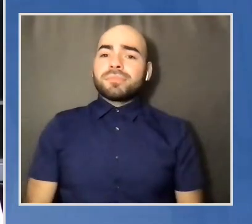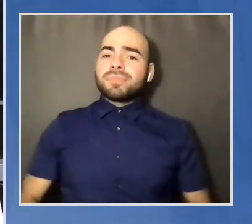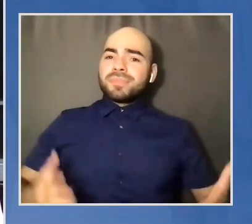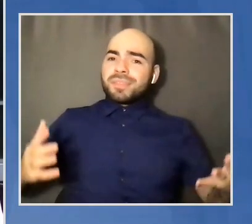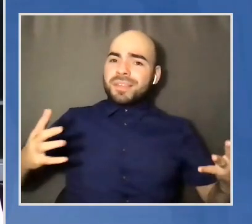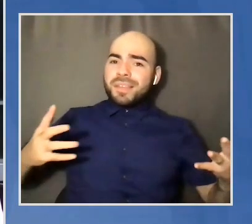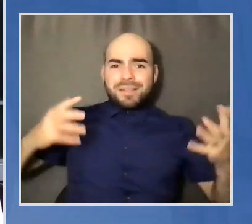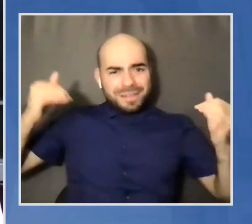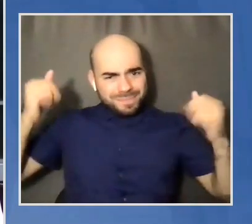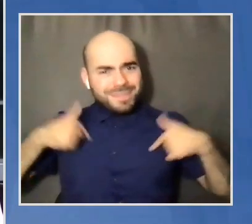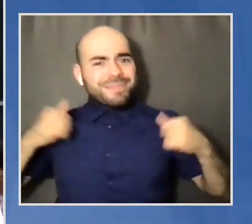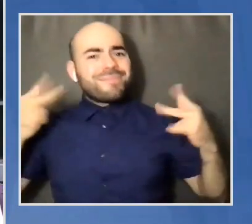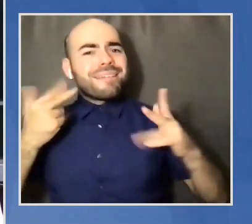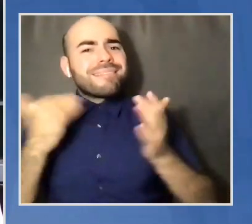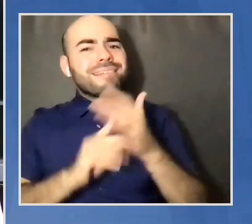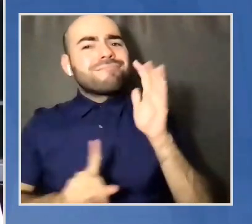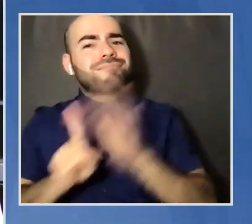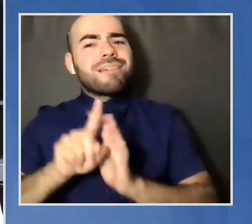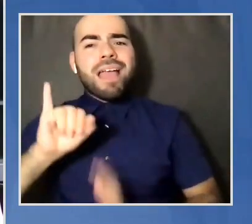Back in Iowa.